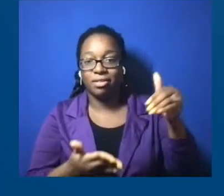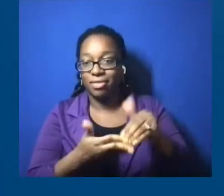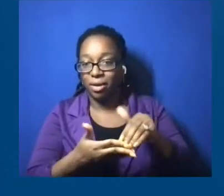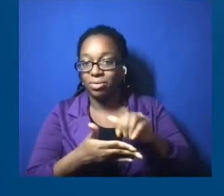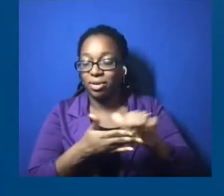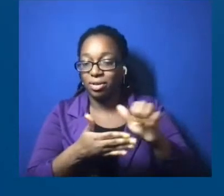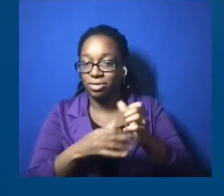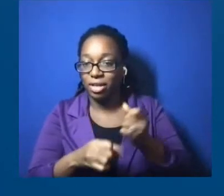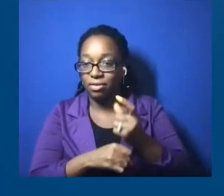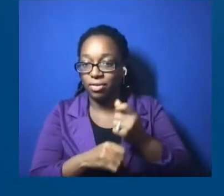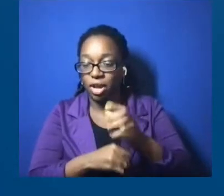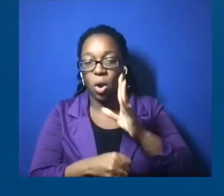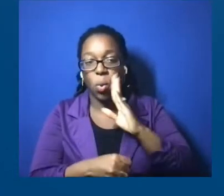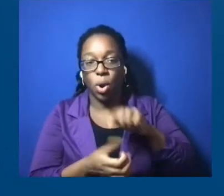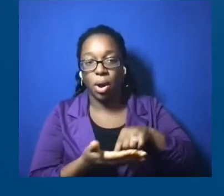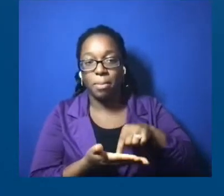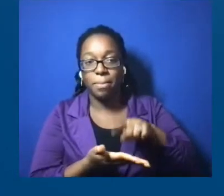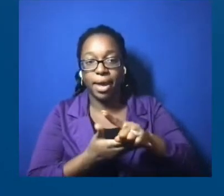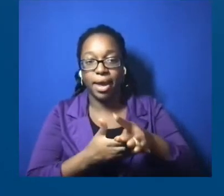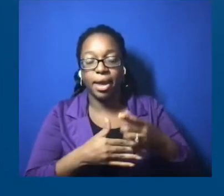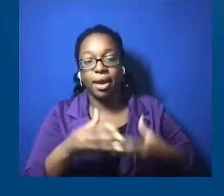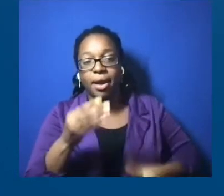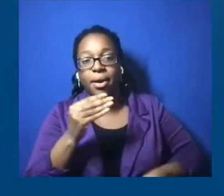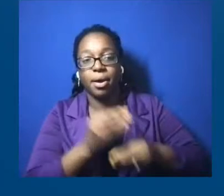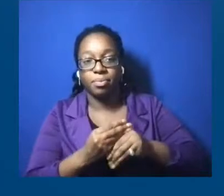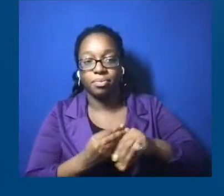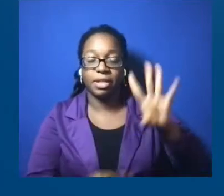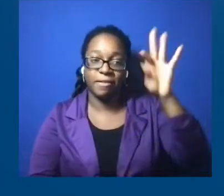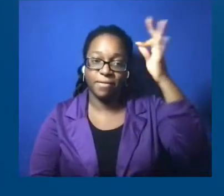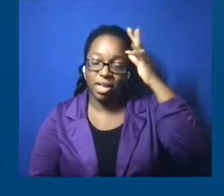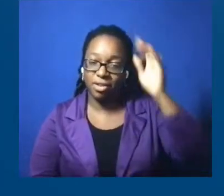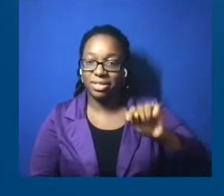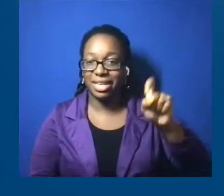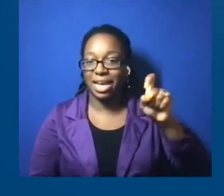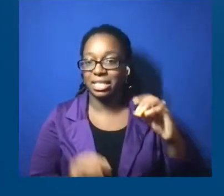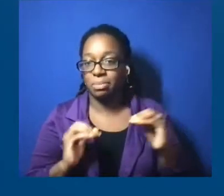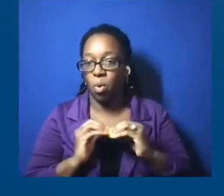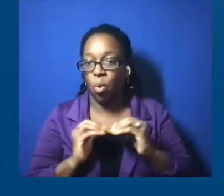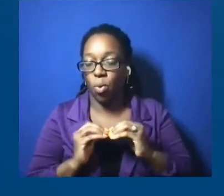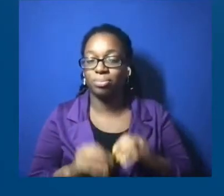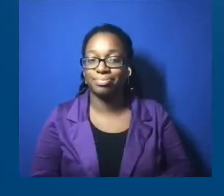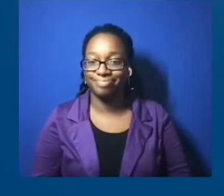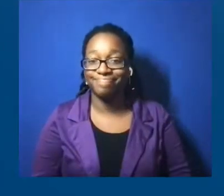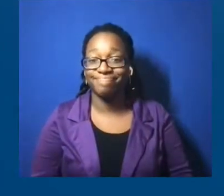will pay a single additional penny in federal taxes. And they haven't.